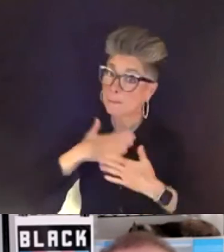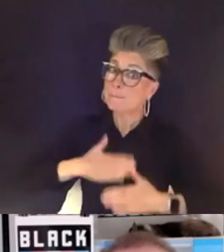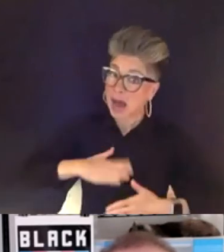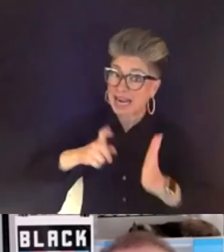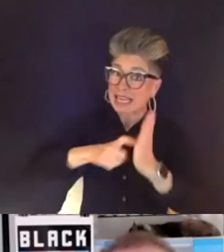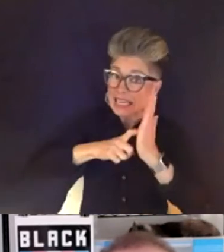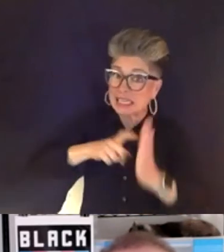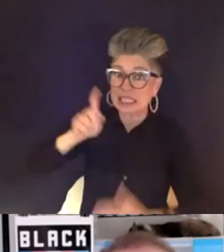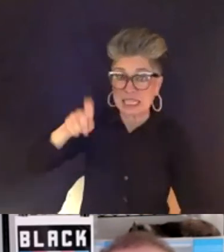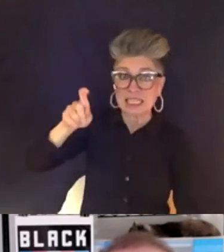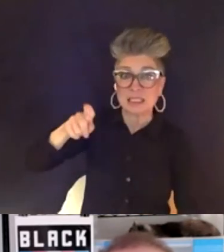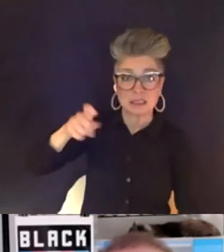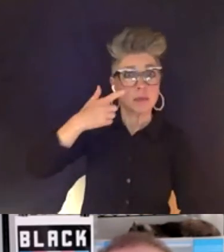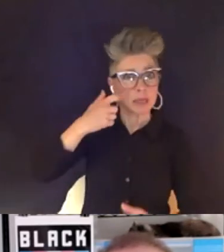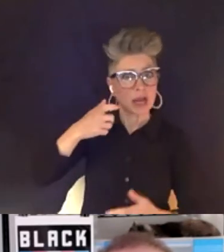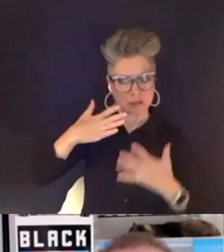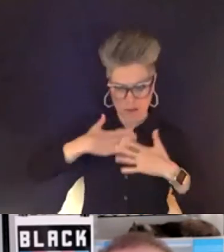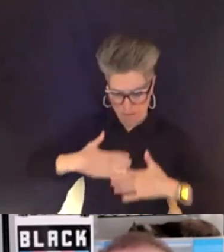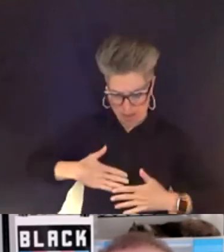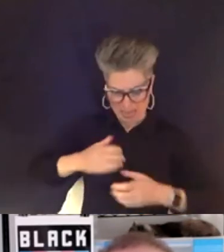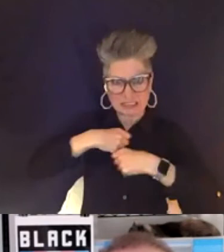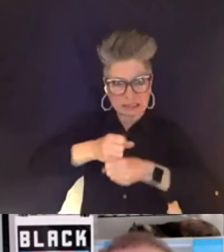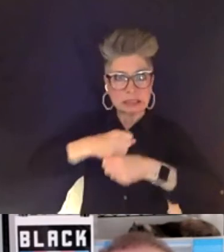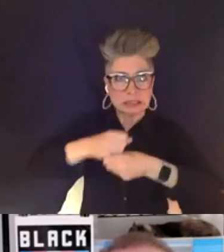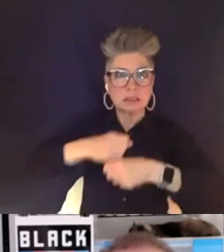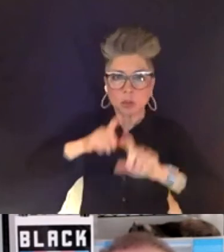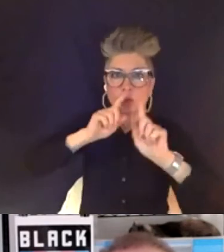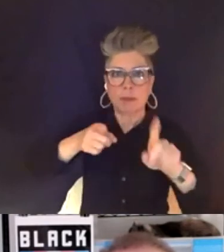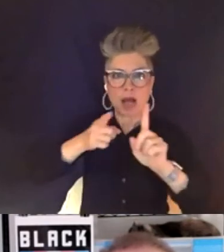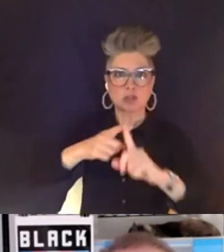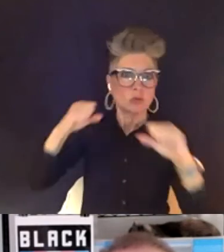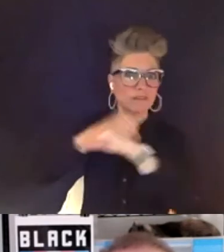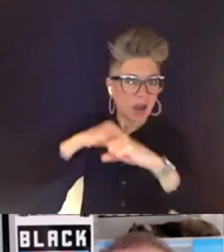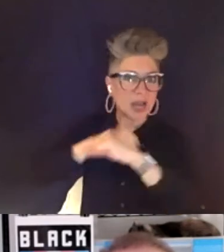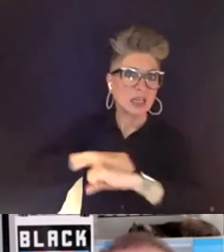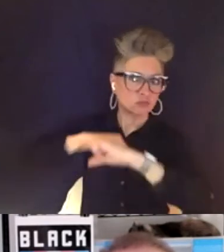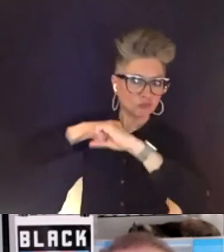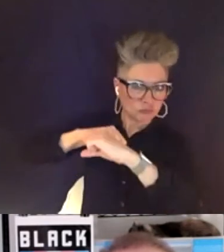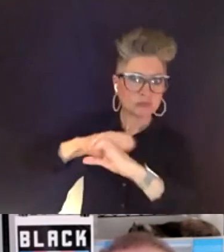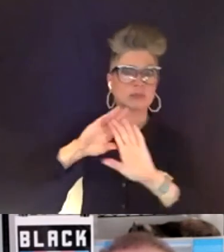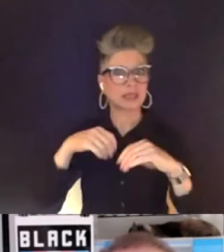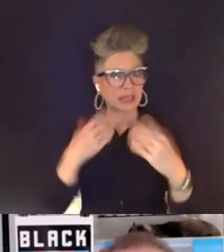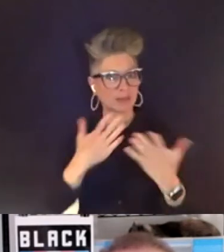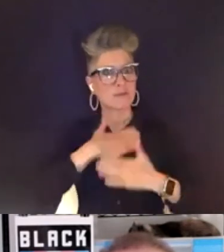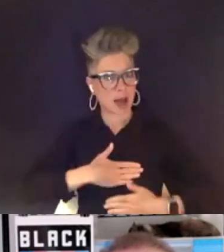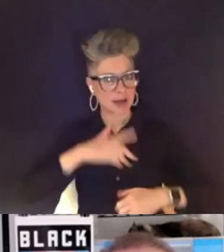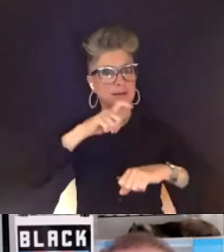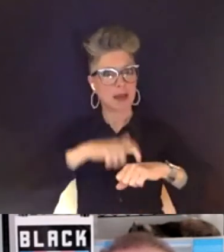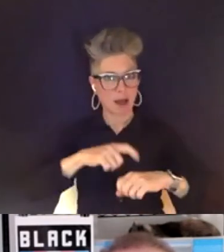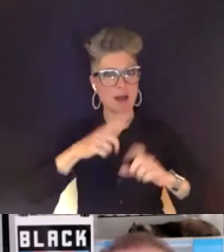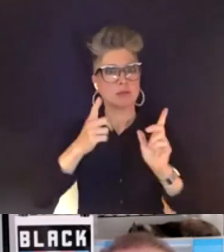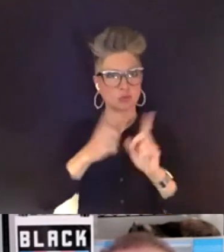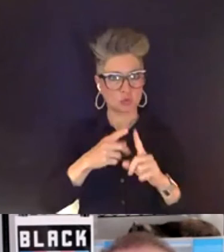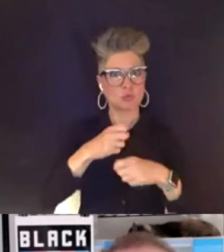It's generating, this huge antibody response. Give it the space and the time to do what it needs to do. So if